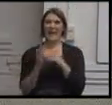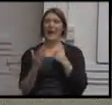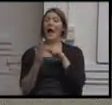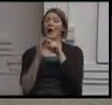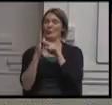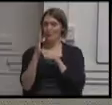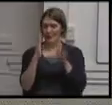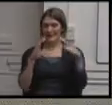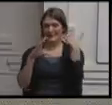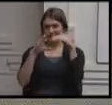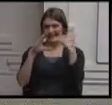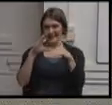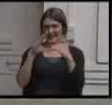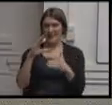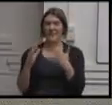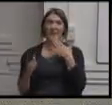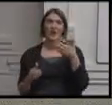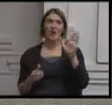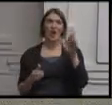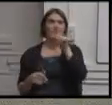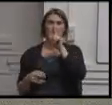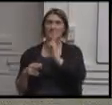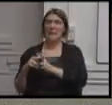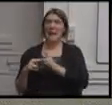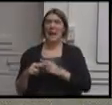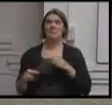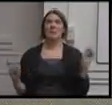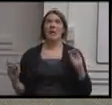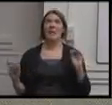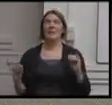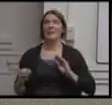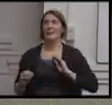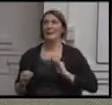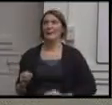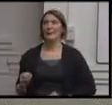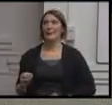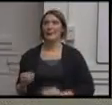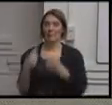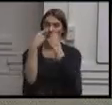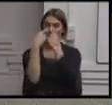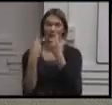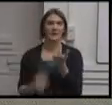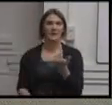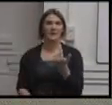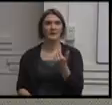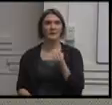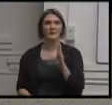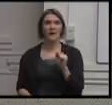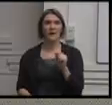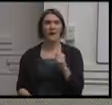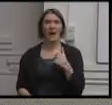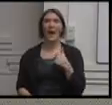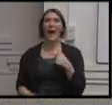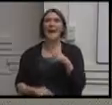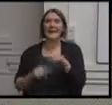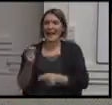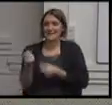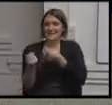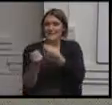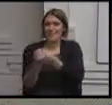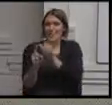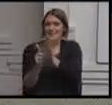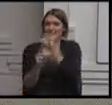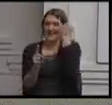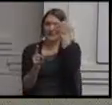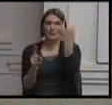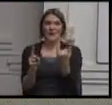the emails, and God, my name wasn't mentioned in any of them, that I just can't support it as it stands